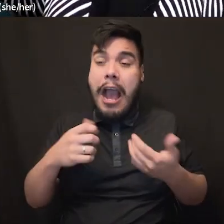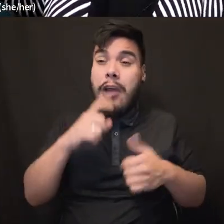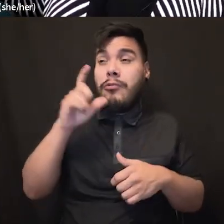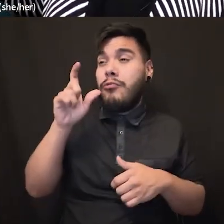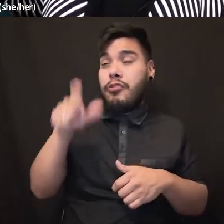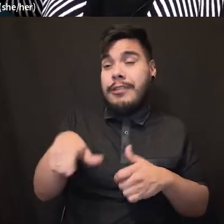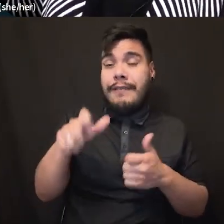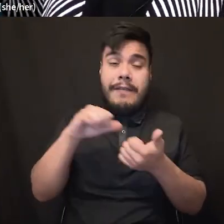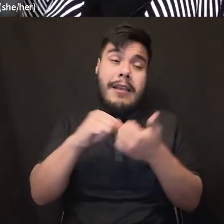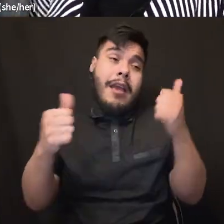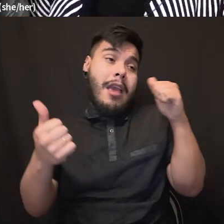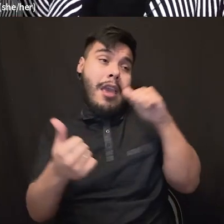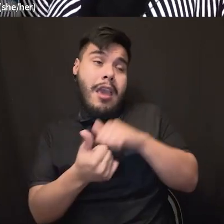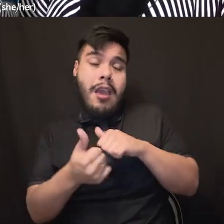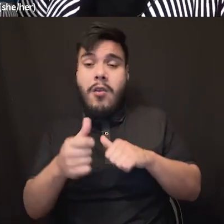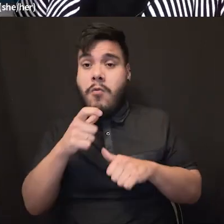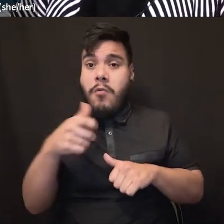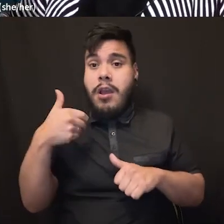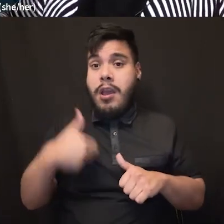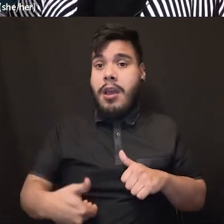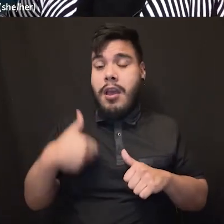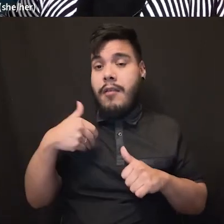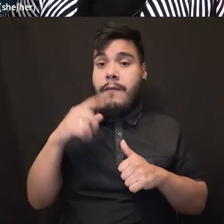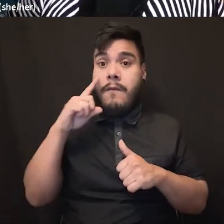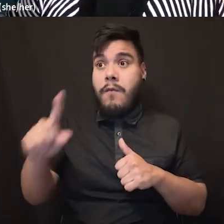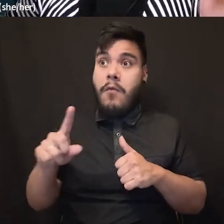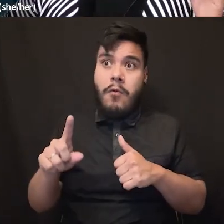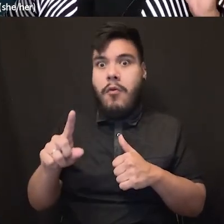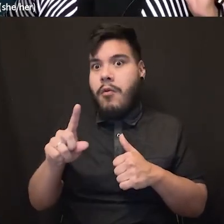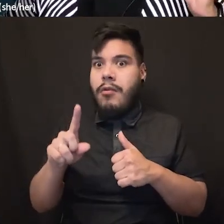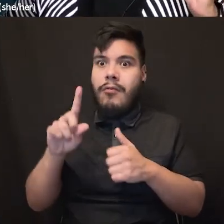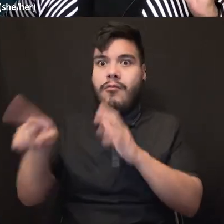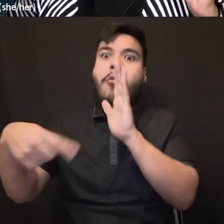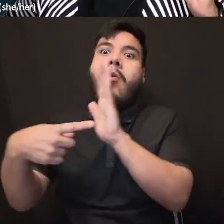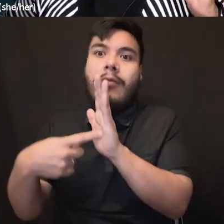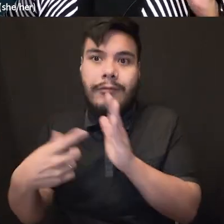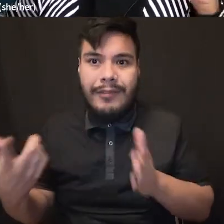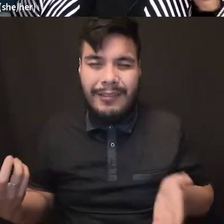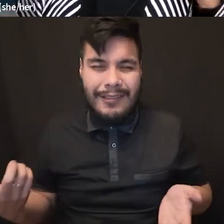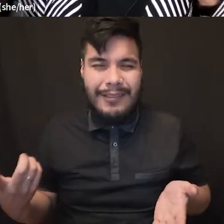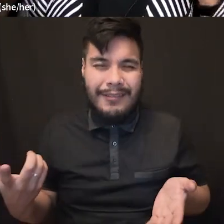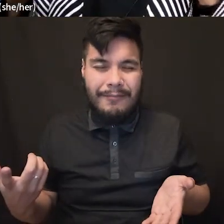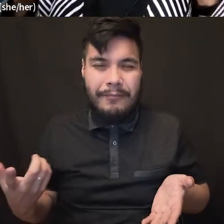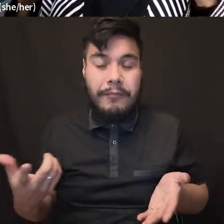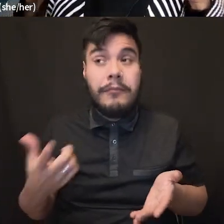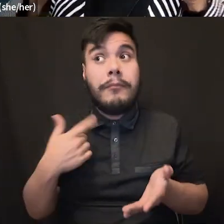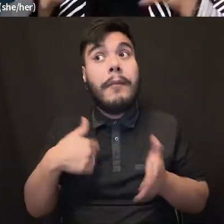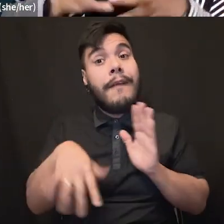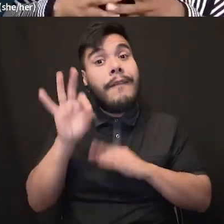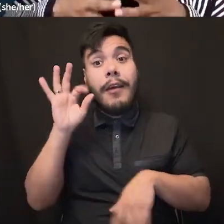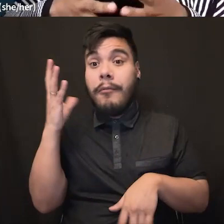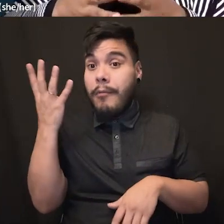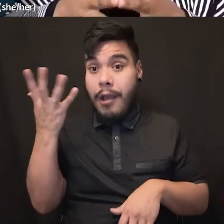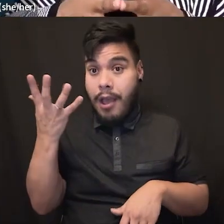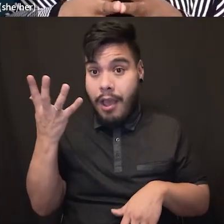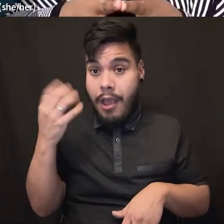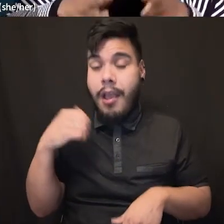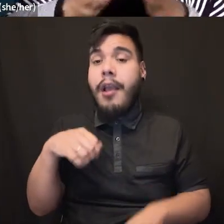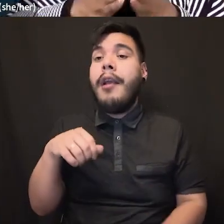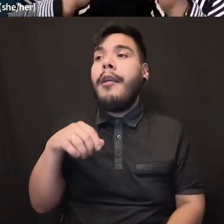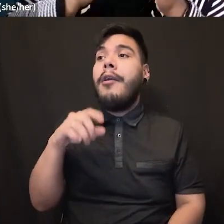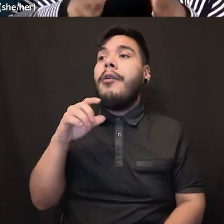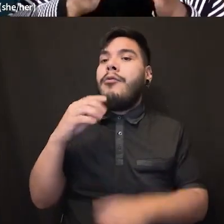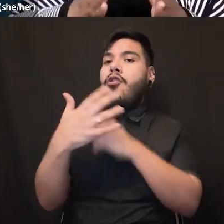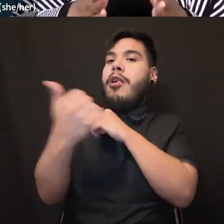cast in roles. What I have discovered is that I get called in to audition